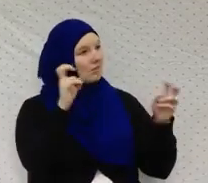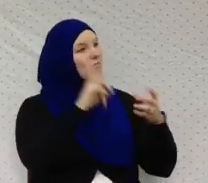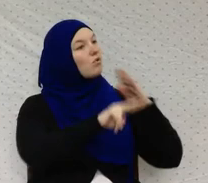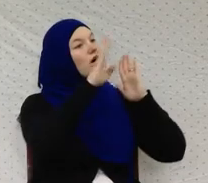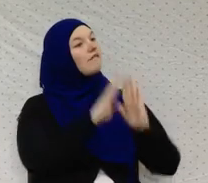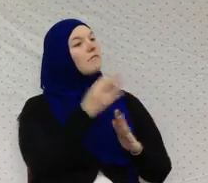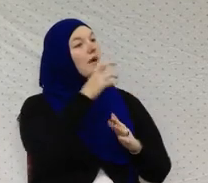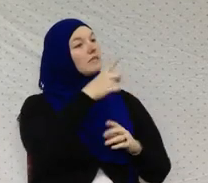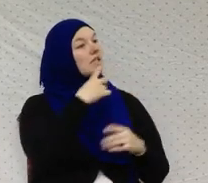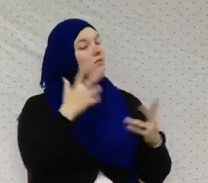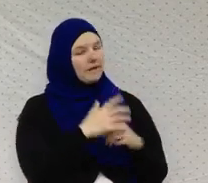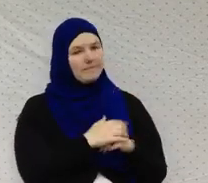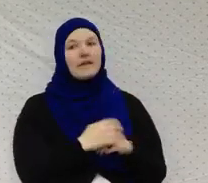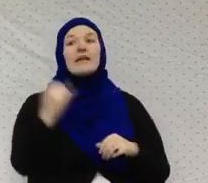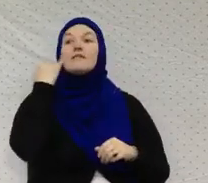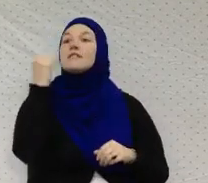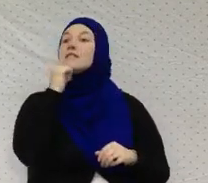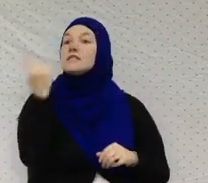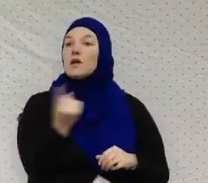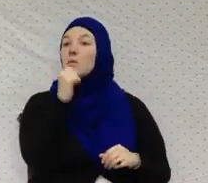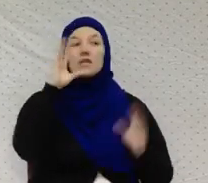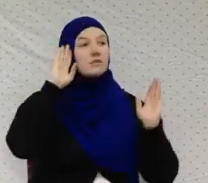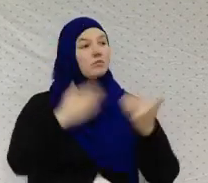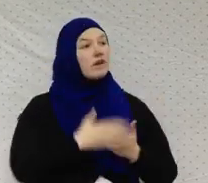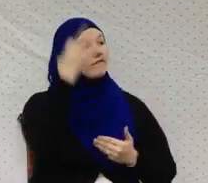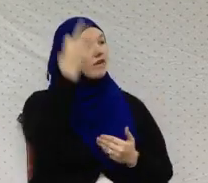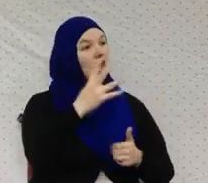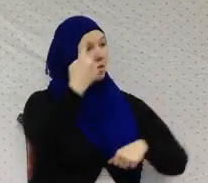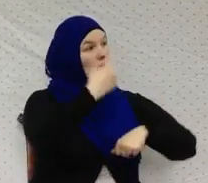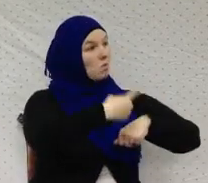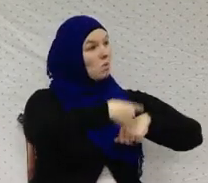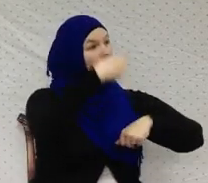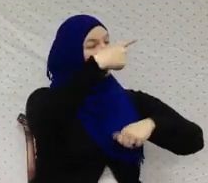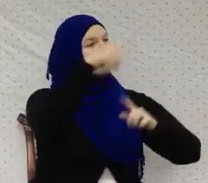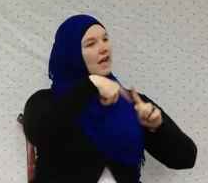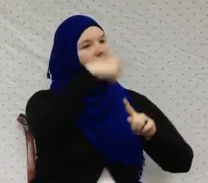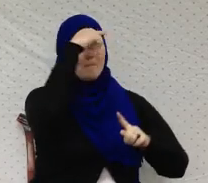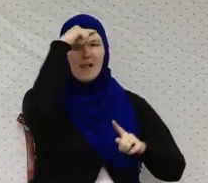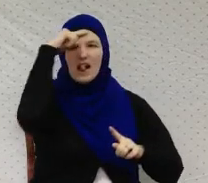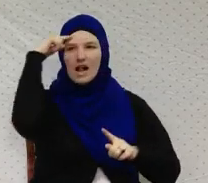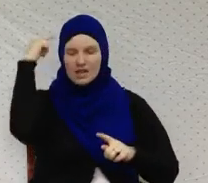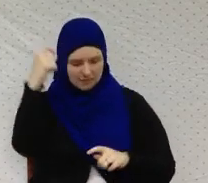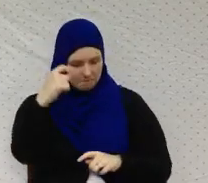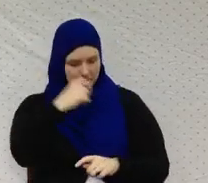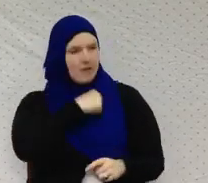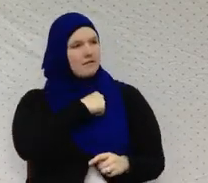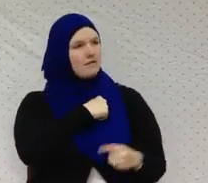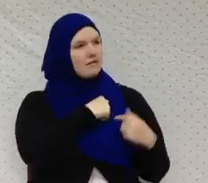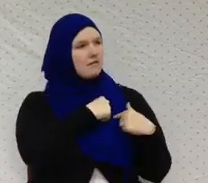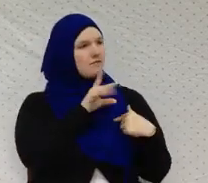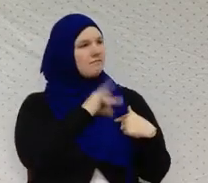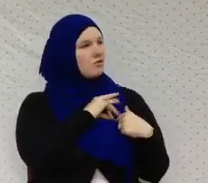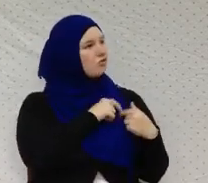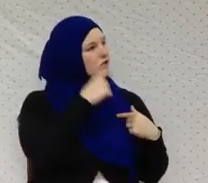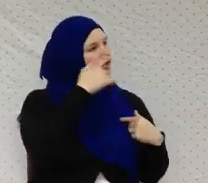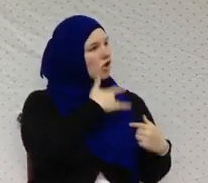says, if someone does not pray Friday once, then a black spot will